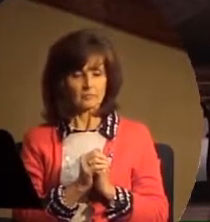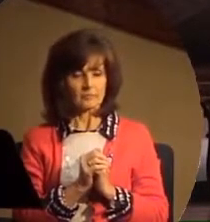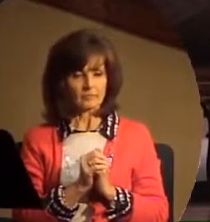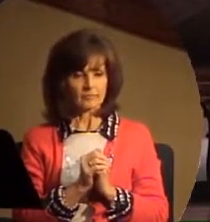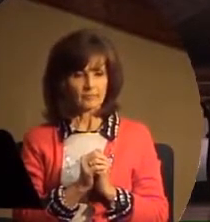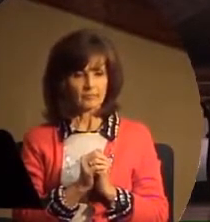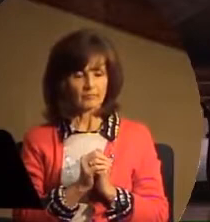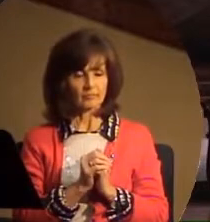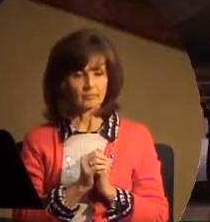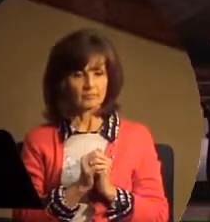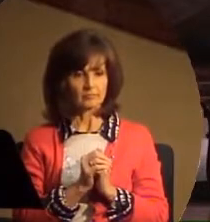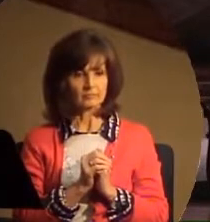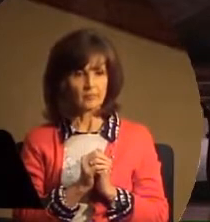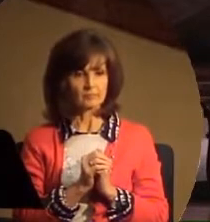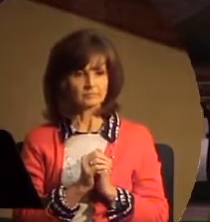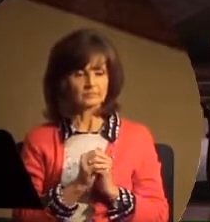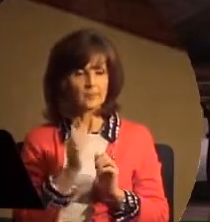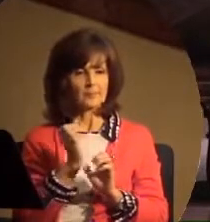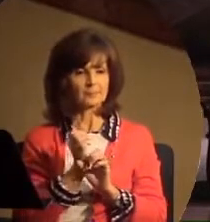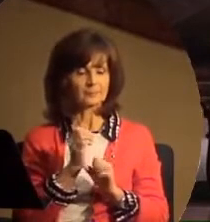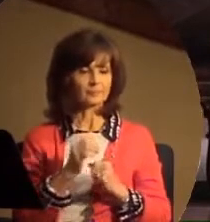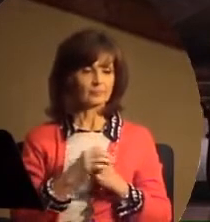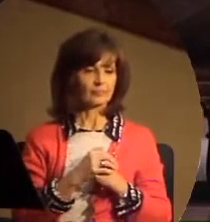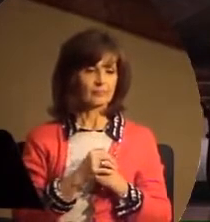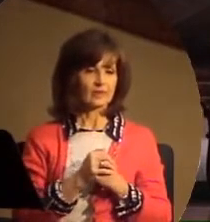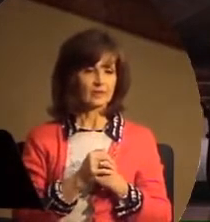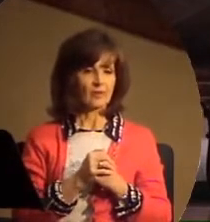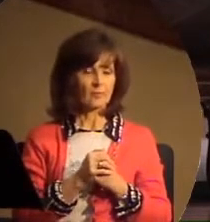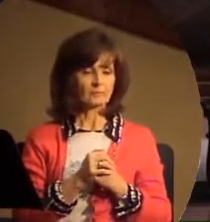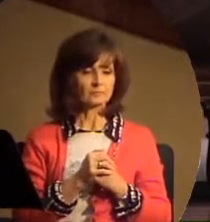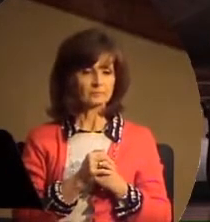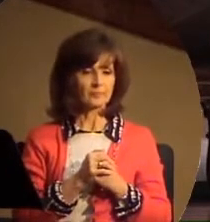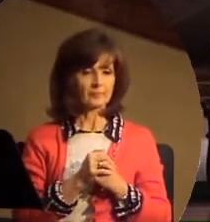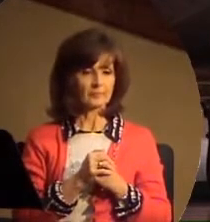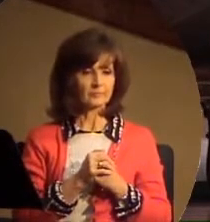Phillips probably left here in about, I don't know, maybe